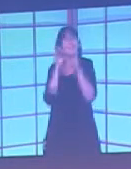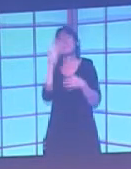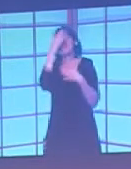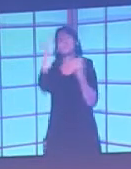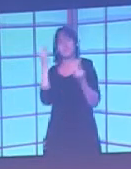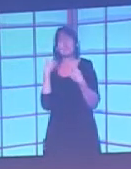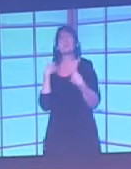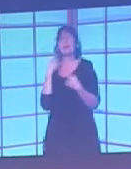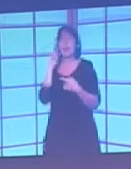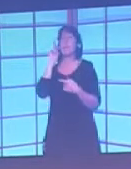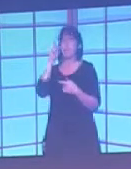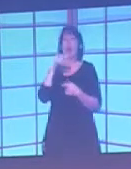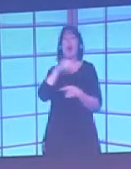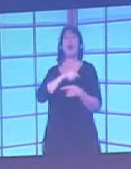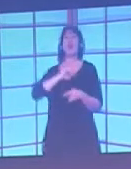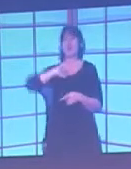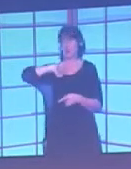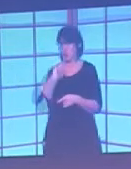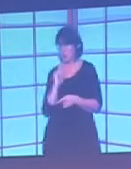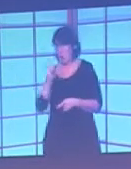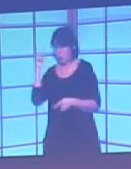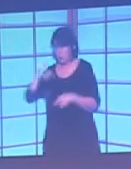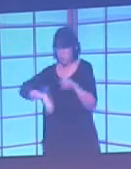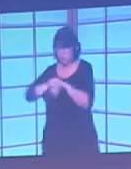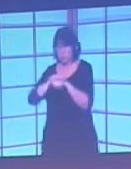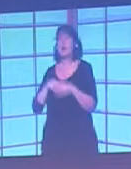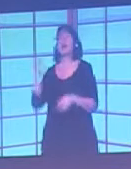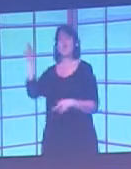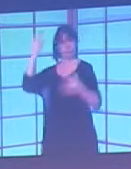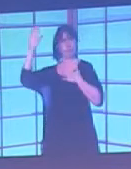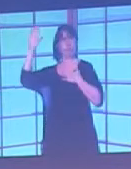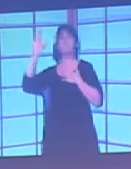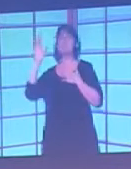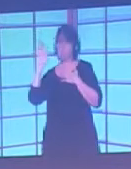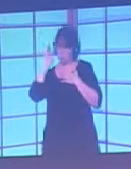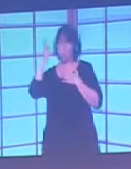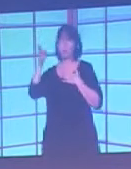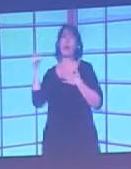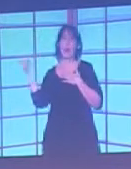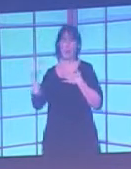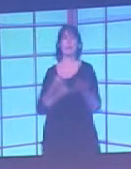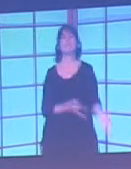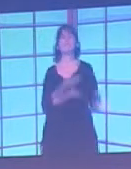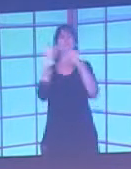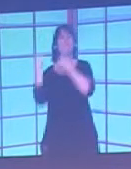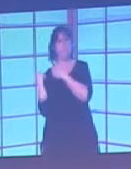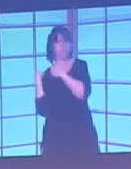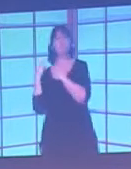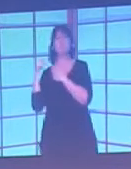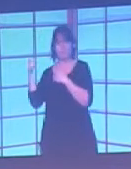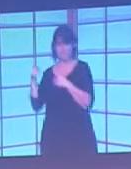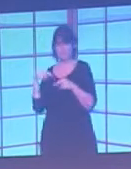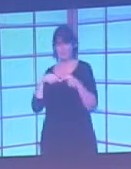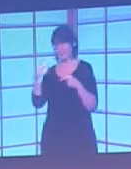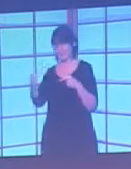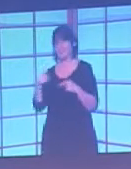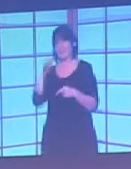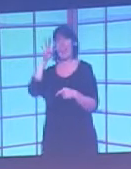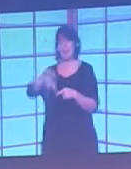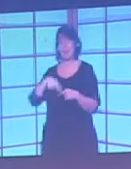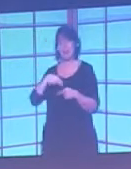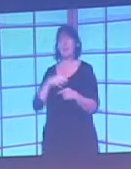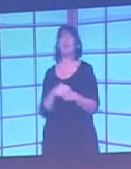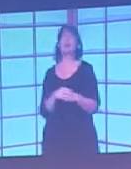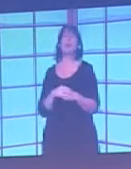DSA and the Scottish Football Association have already made a commitment that they're going to take it up later on this season in April anyway.